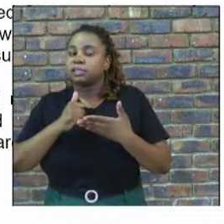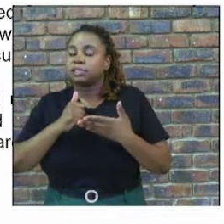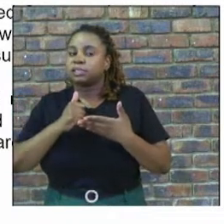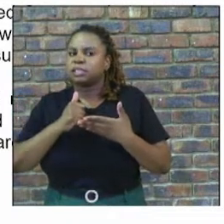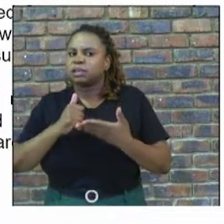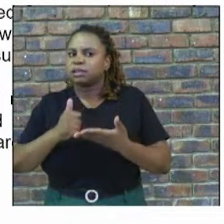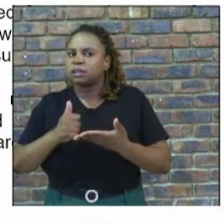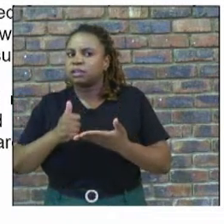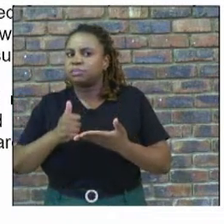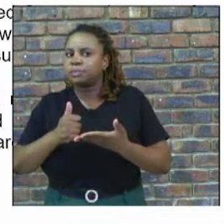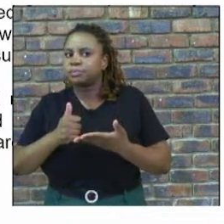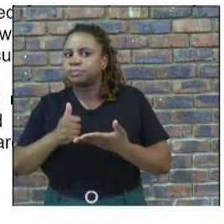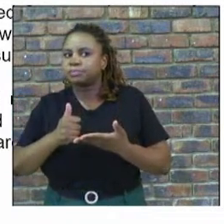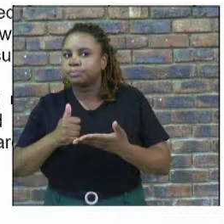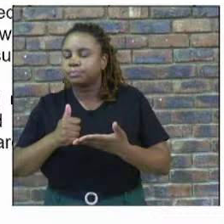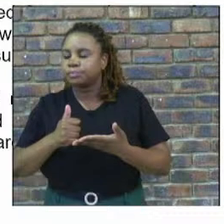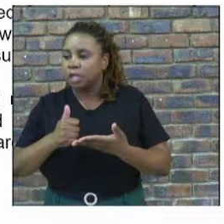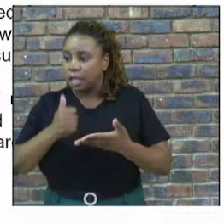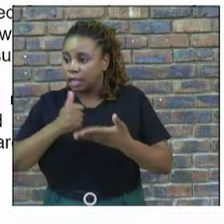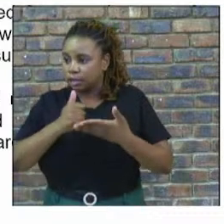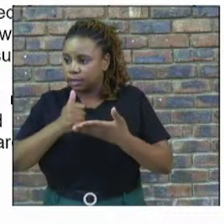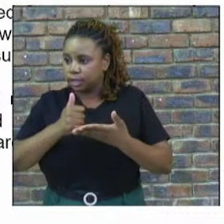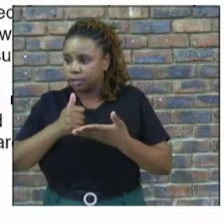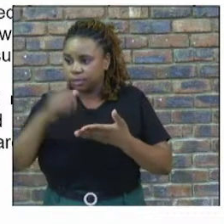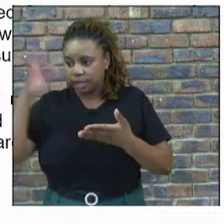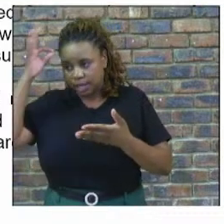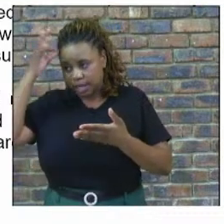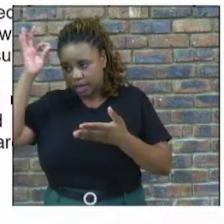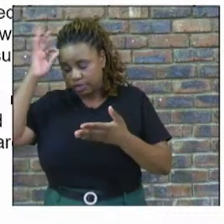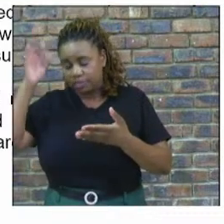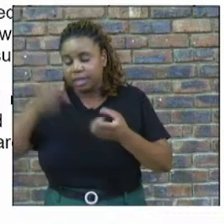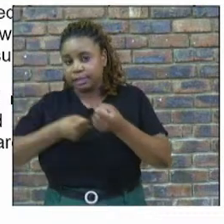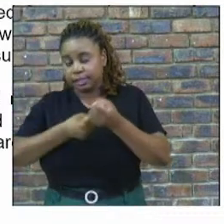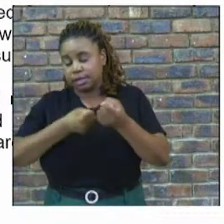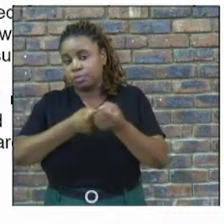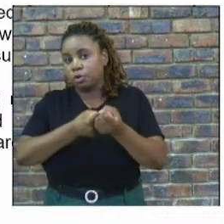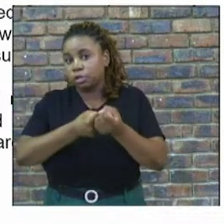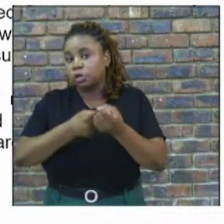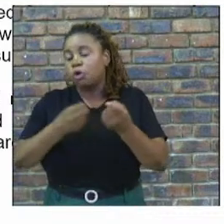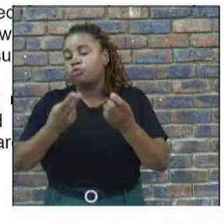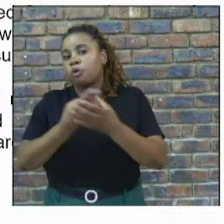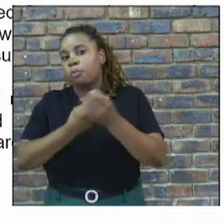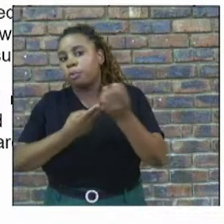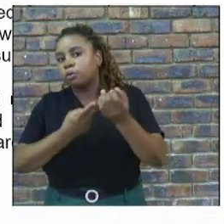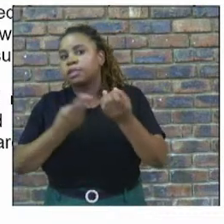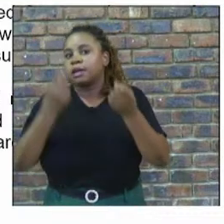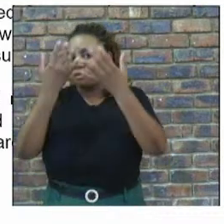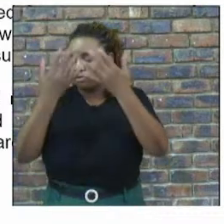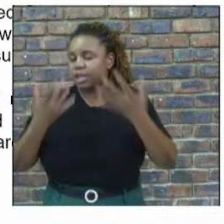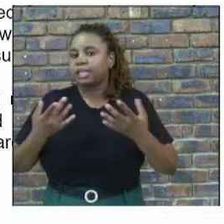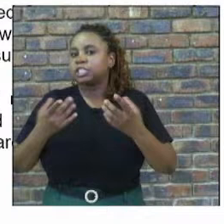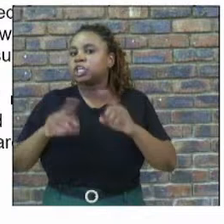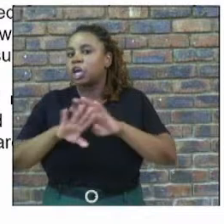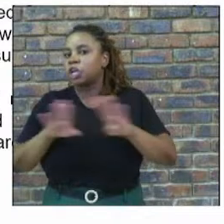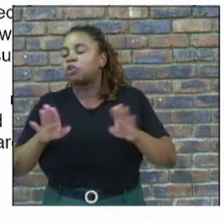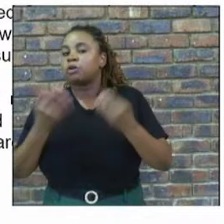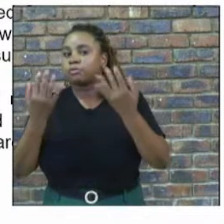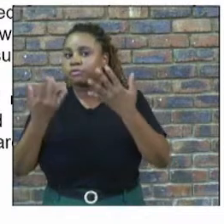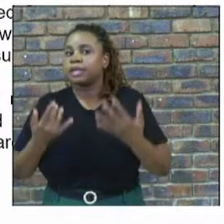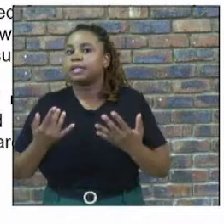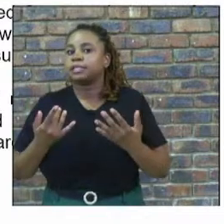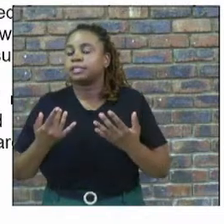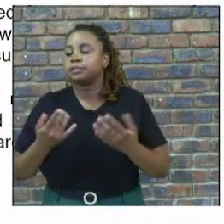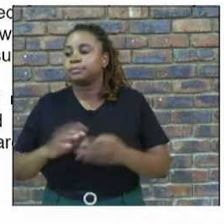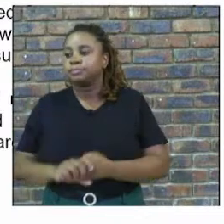for integrated government support, both financial and non-financial, to small enterprises, including